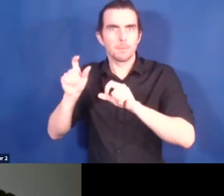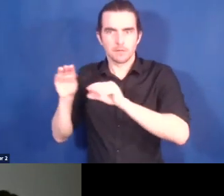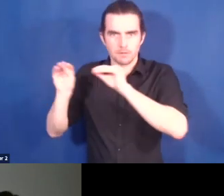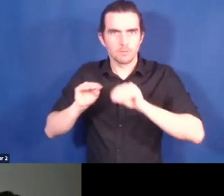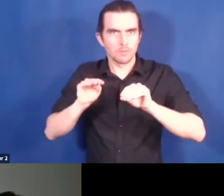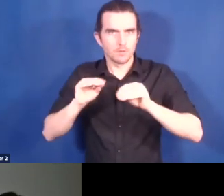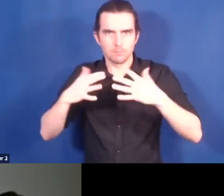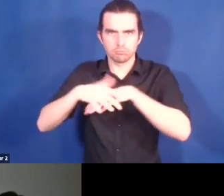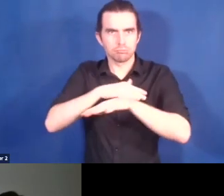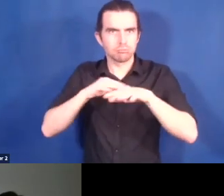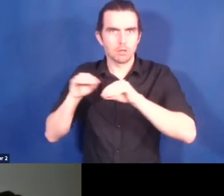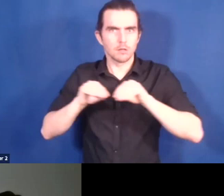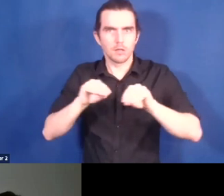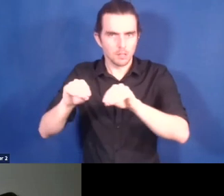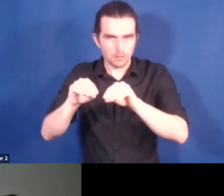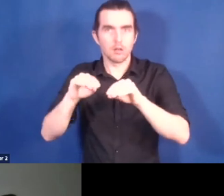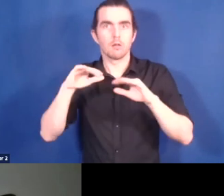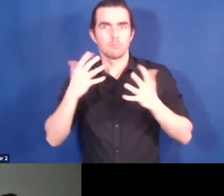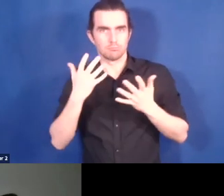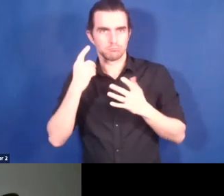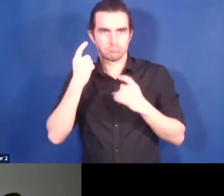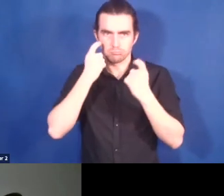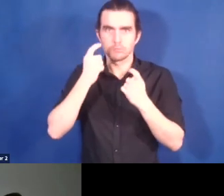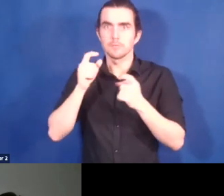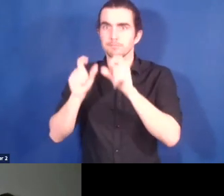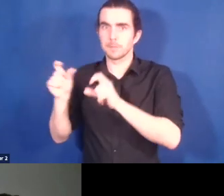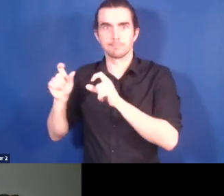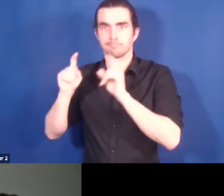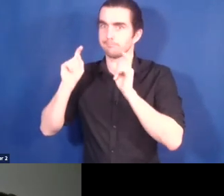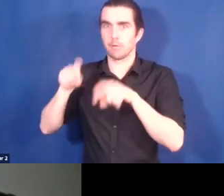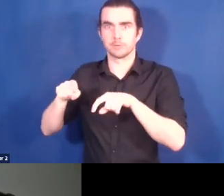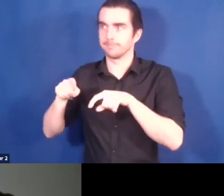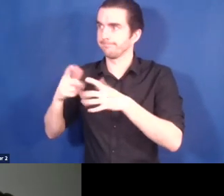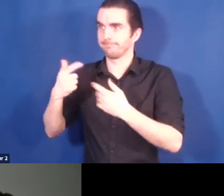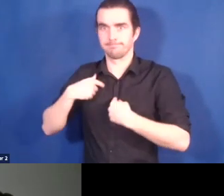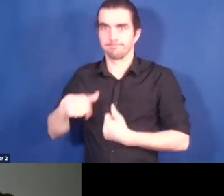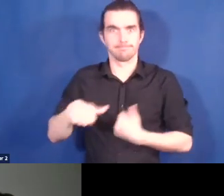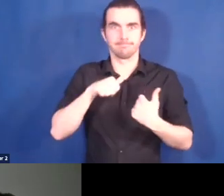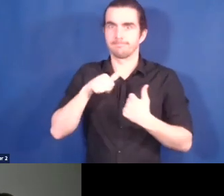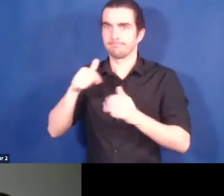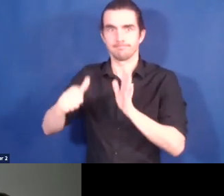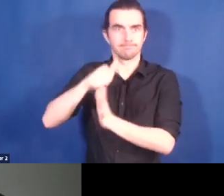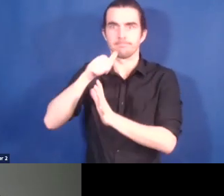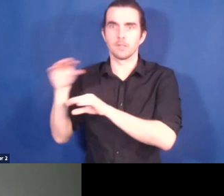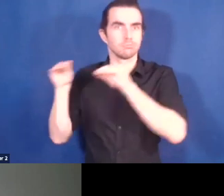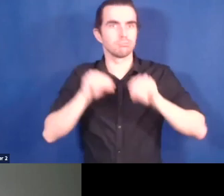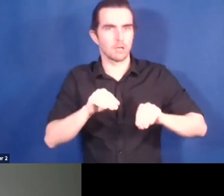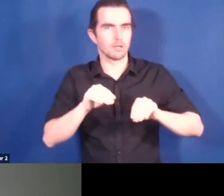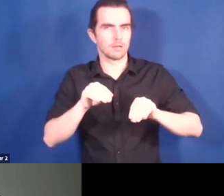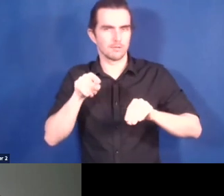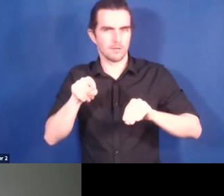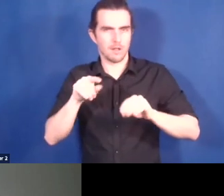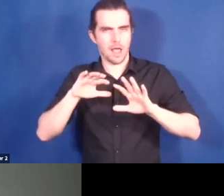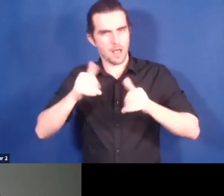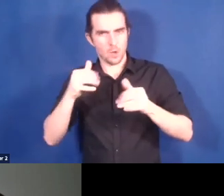remiss if I didn't also highlight the tremendous work that's been going on for several years now for the Cities with Refugees